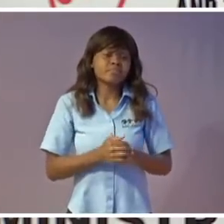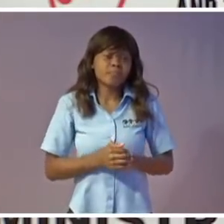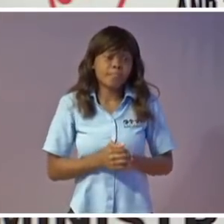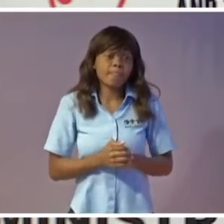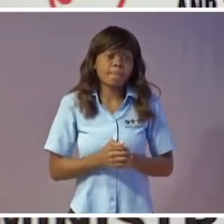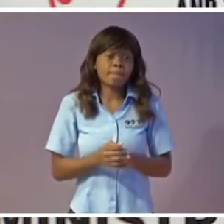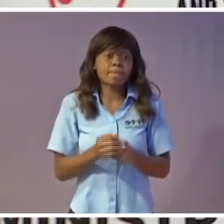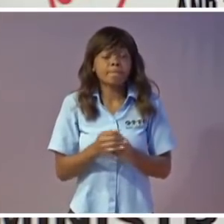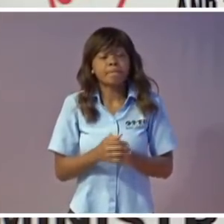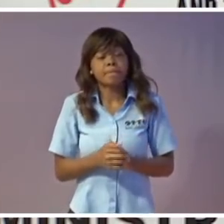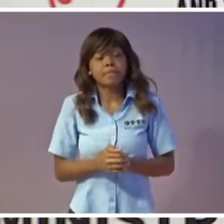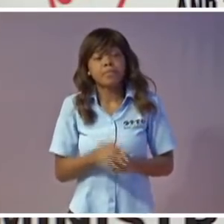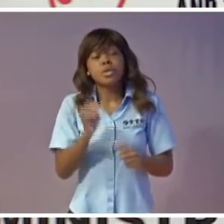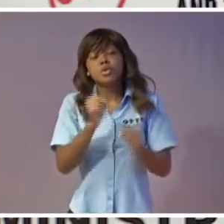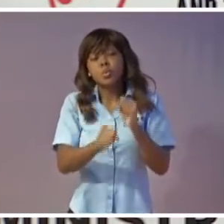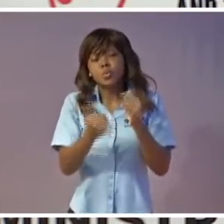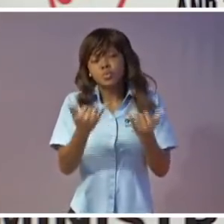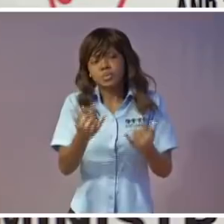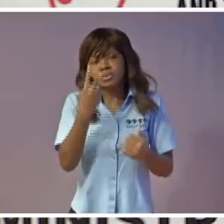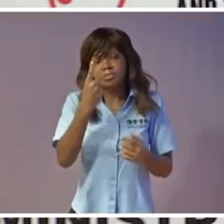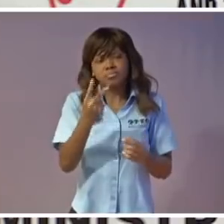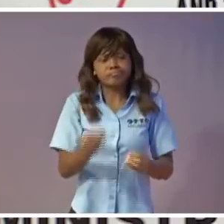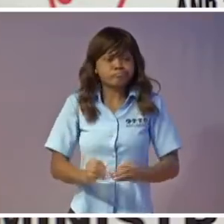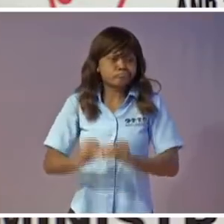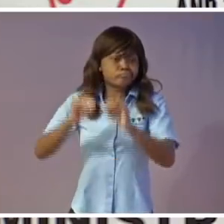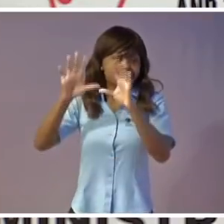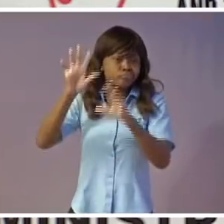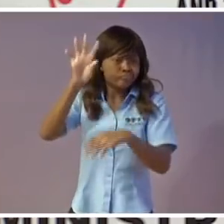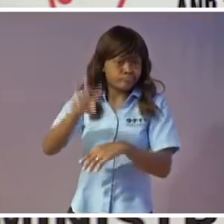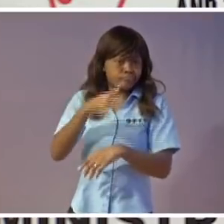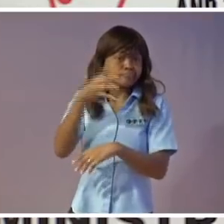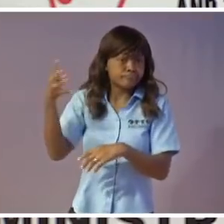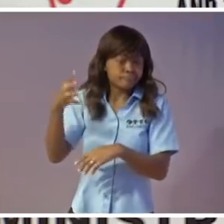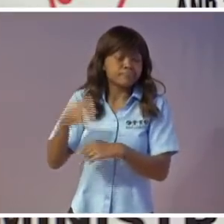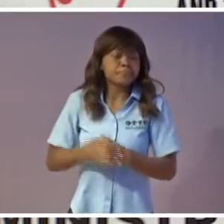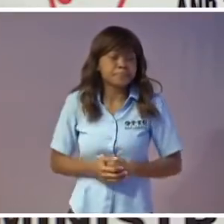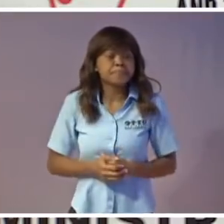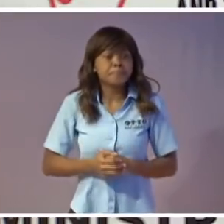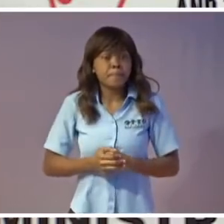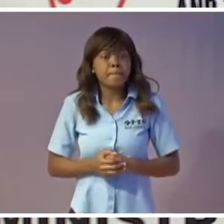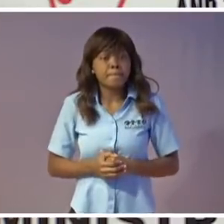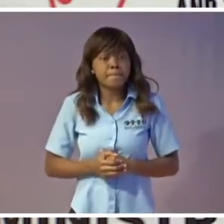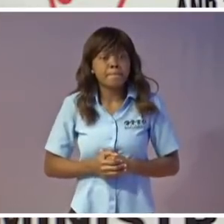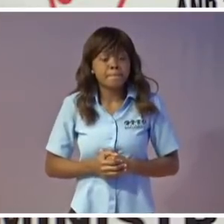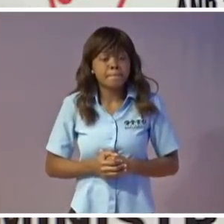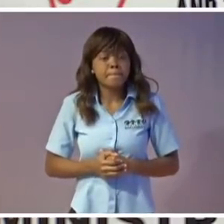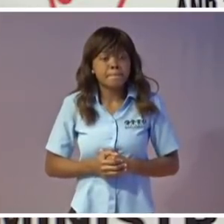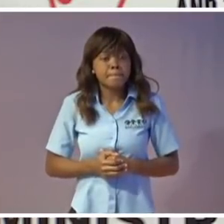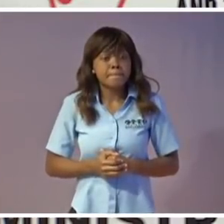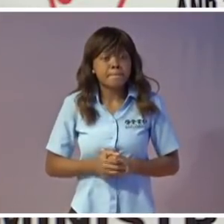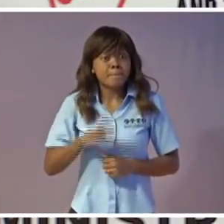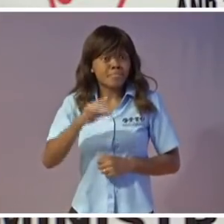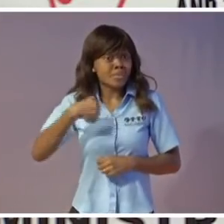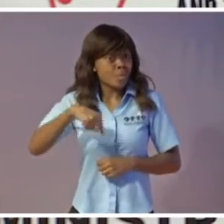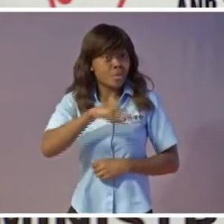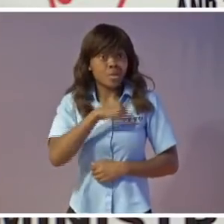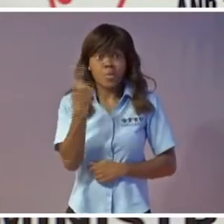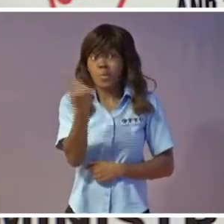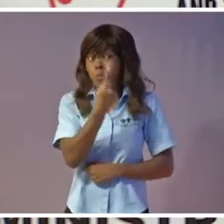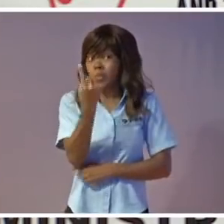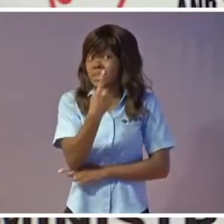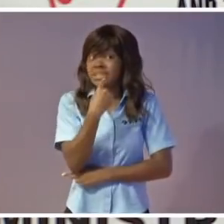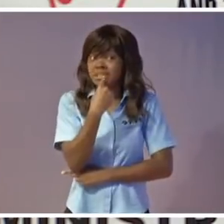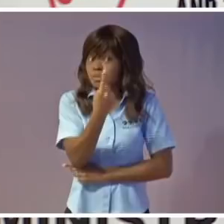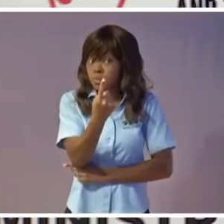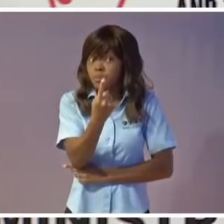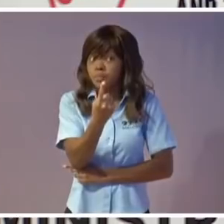please. We have always said that the percentage of persons dying